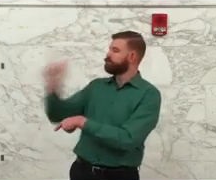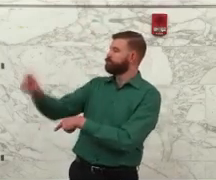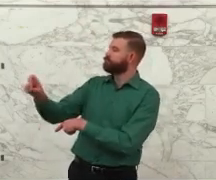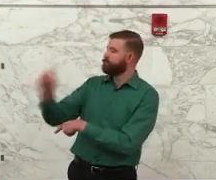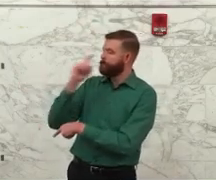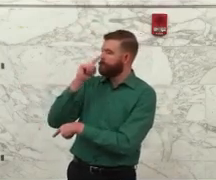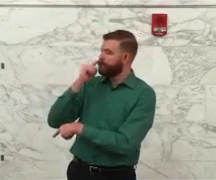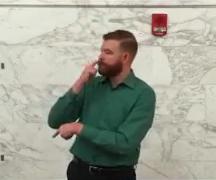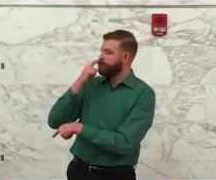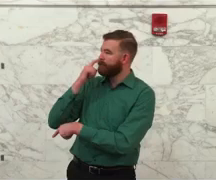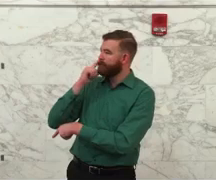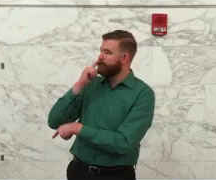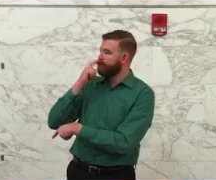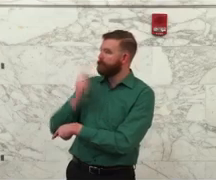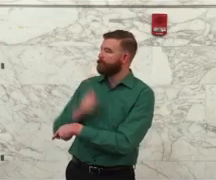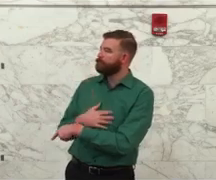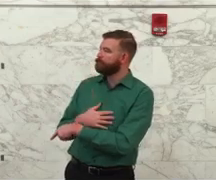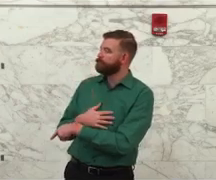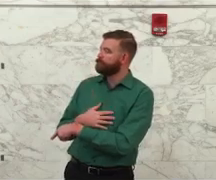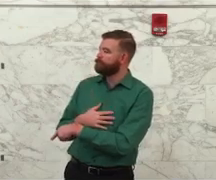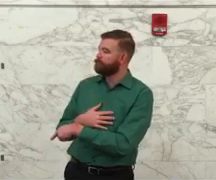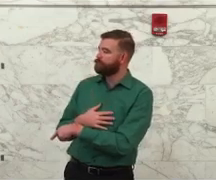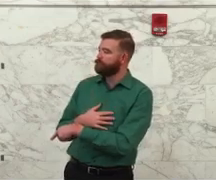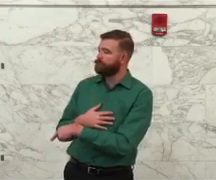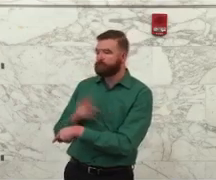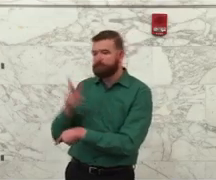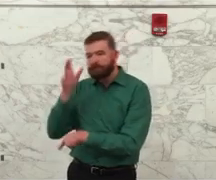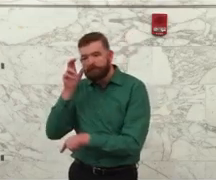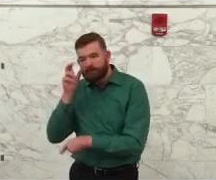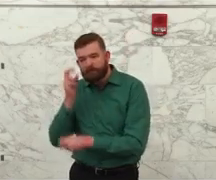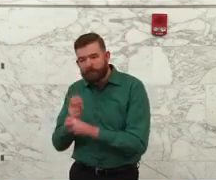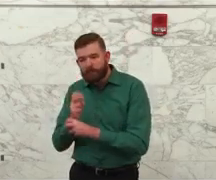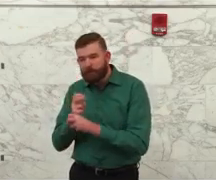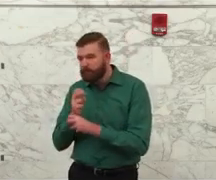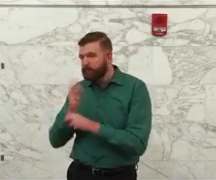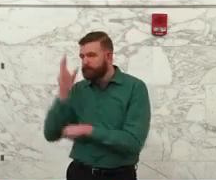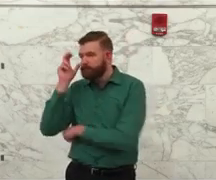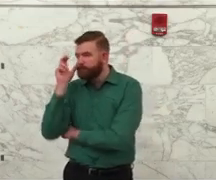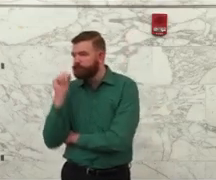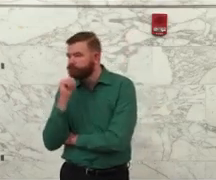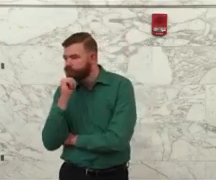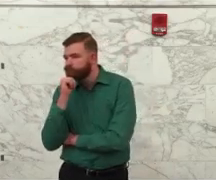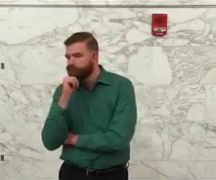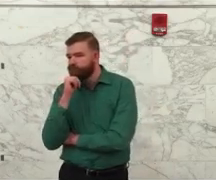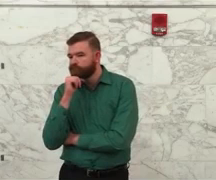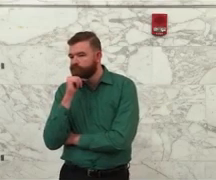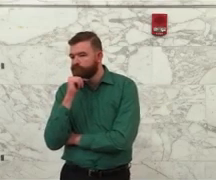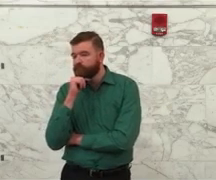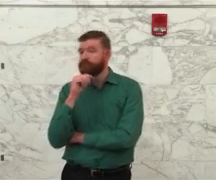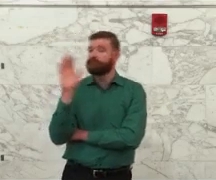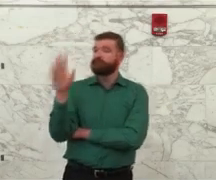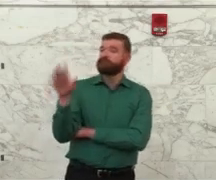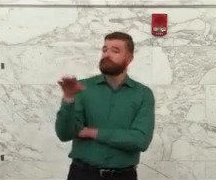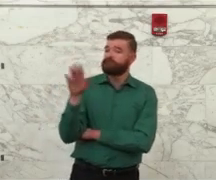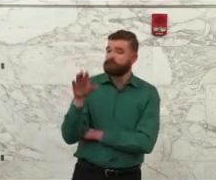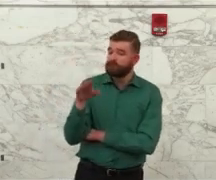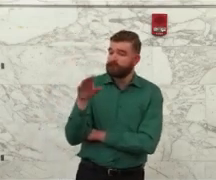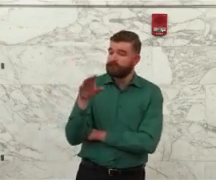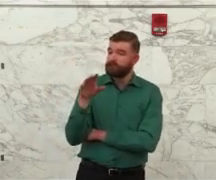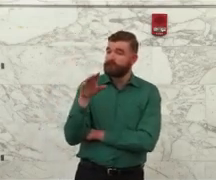care workers should all have the opportunity to be tested, in fact, because they're meeting and seeing so many individuals, and the only way to know it is to test